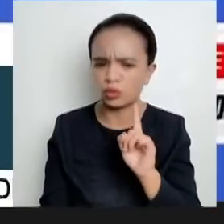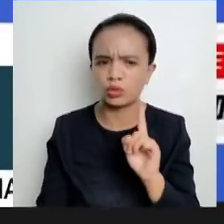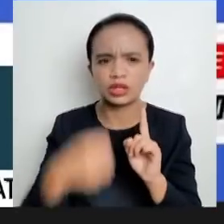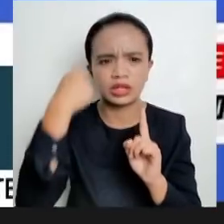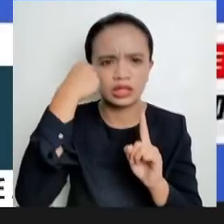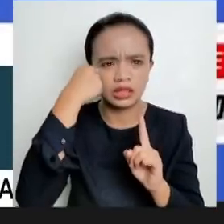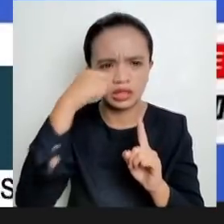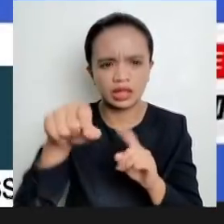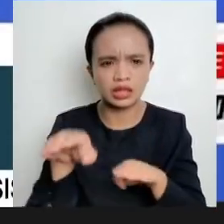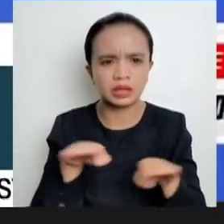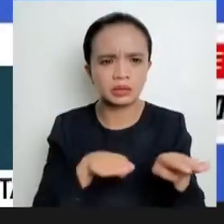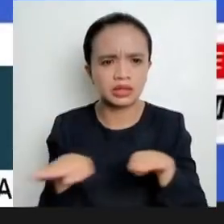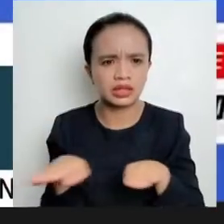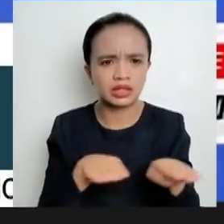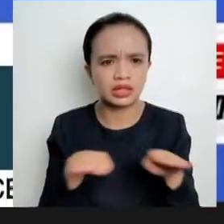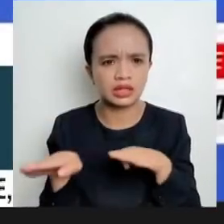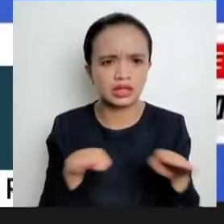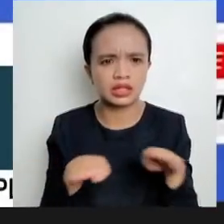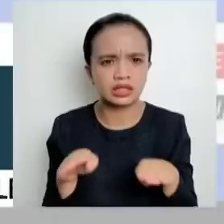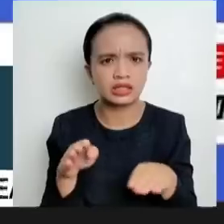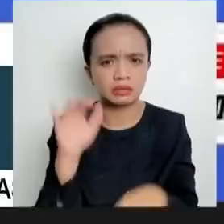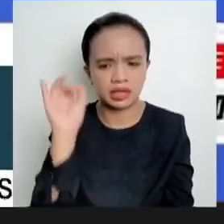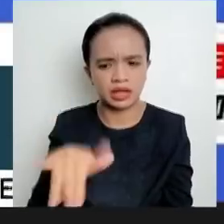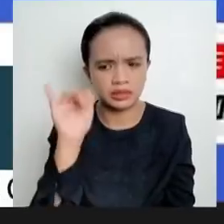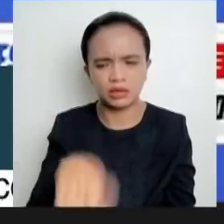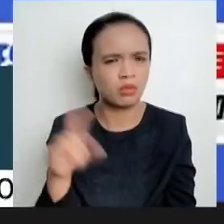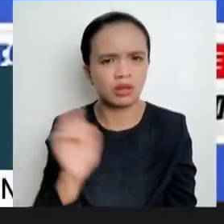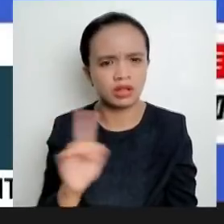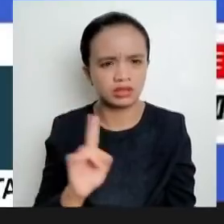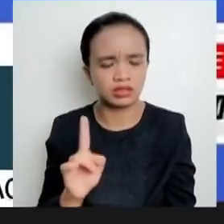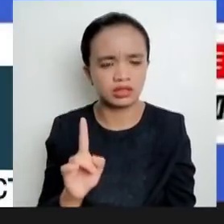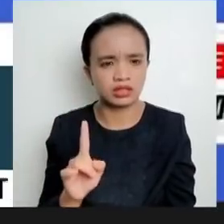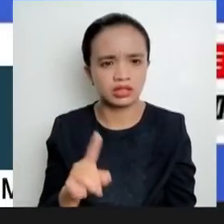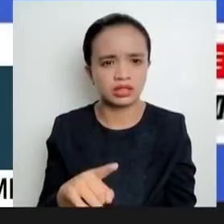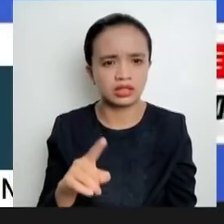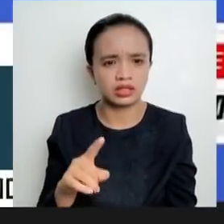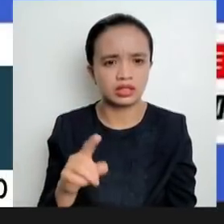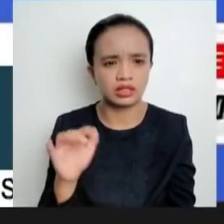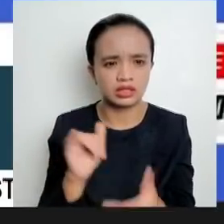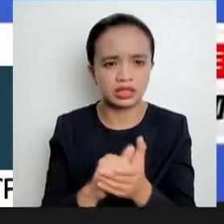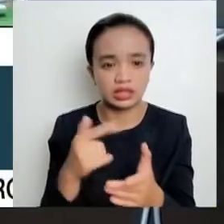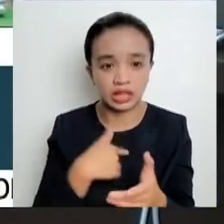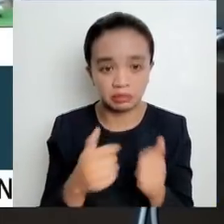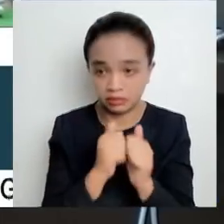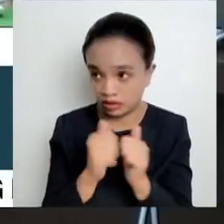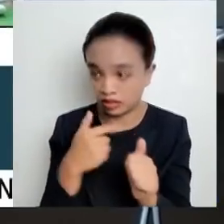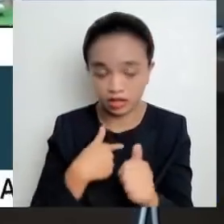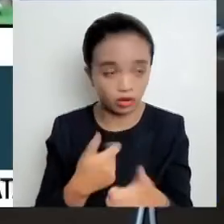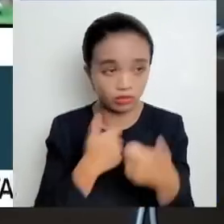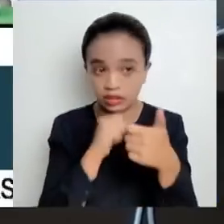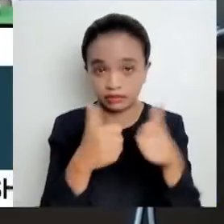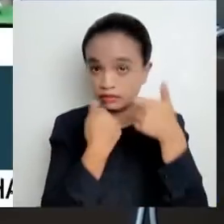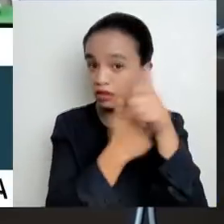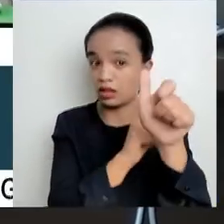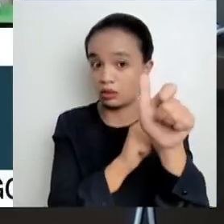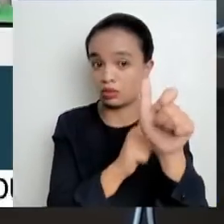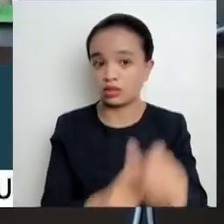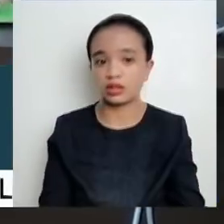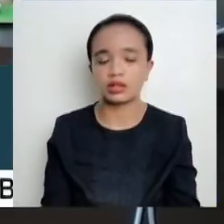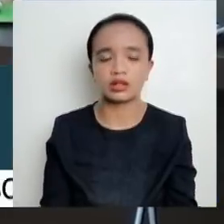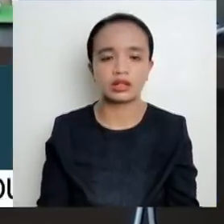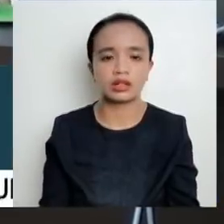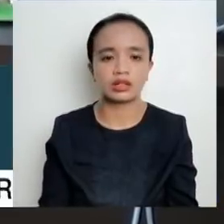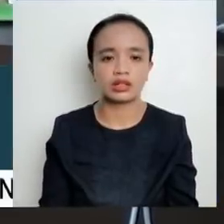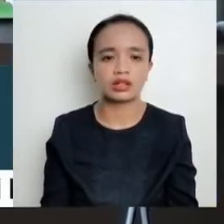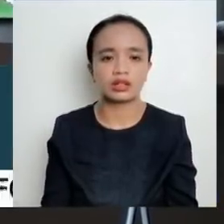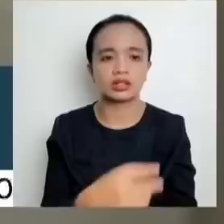sa pag-absent? Disorderly conduct po yung hindi ako sumunod sa kanila? The panel did not allow full